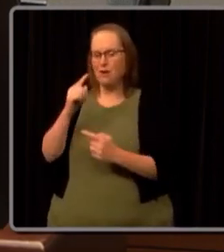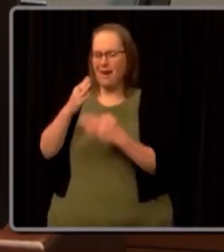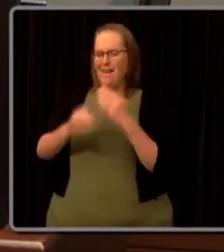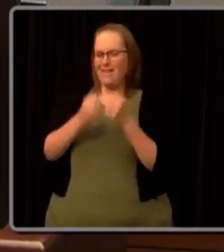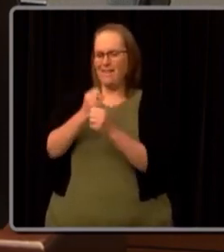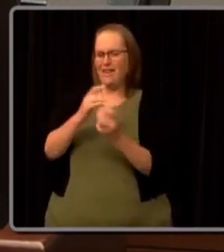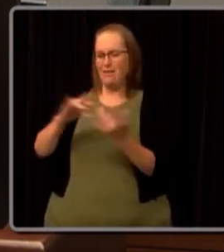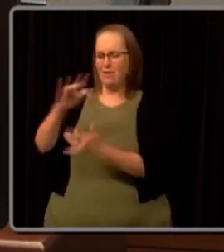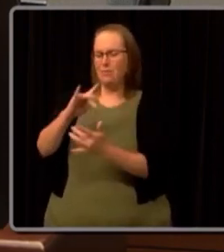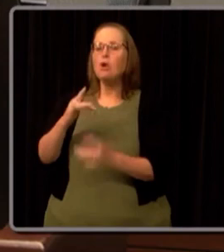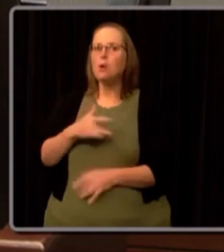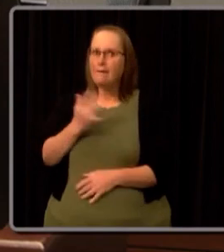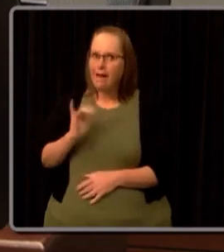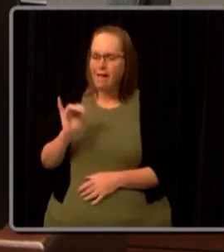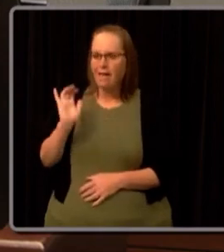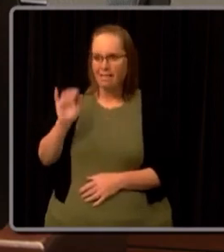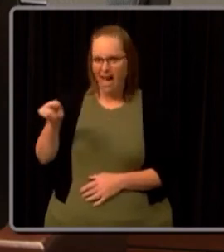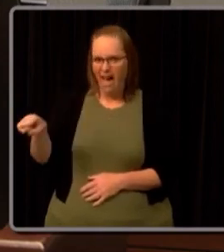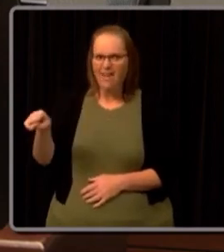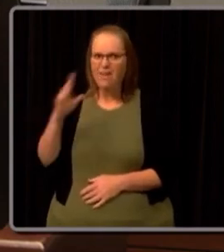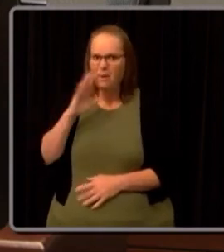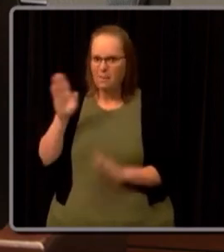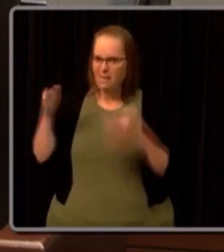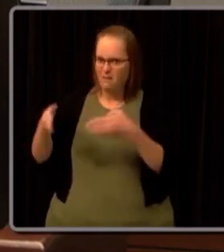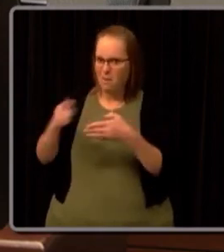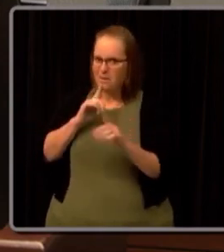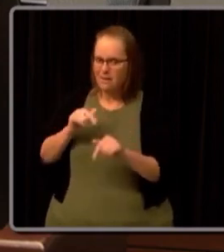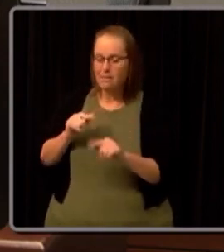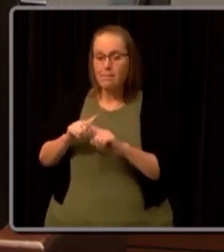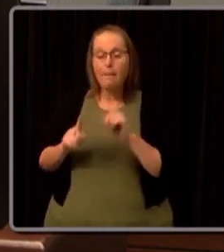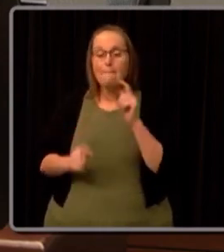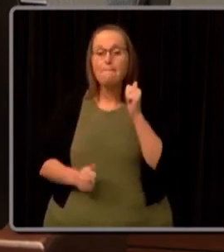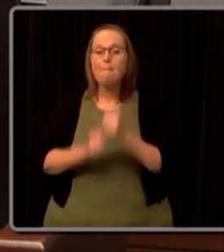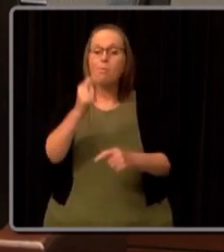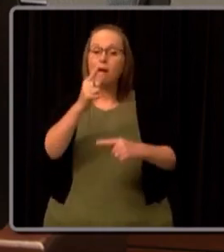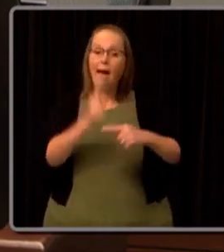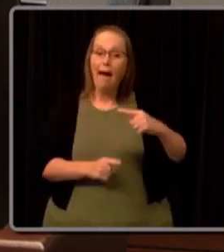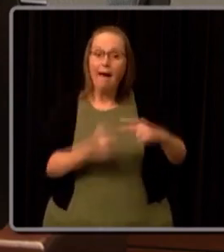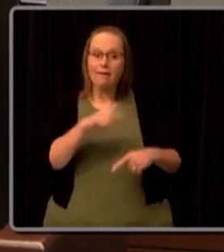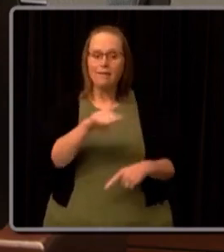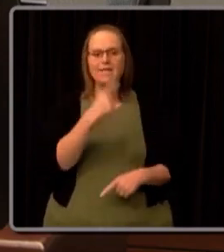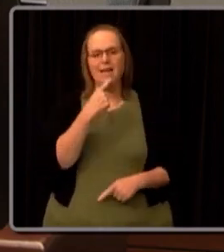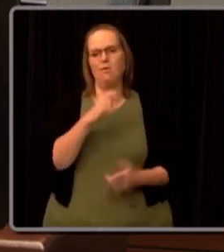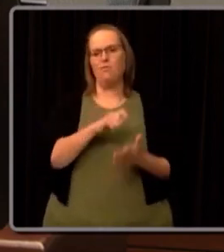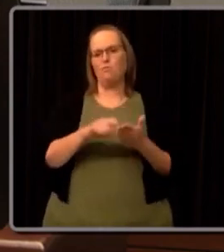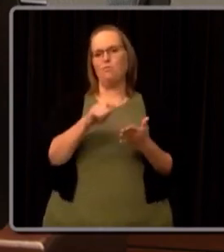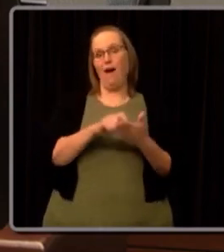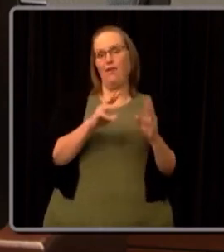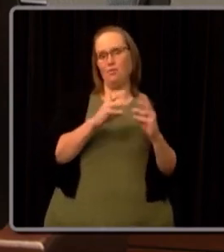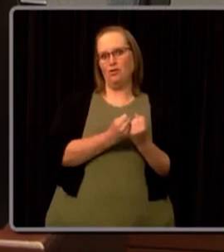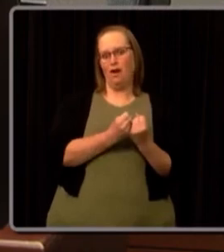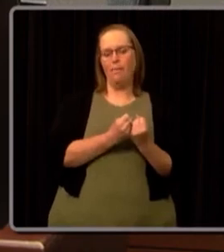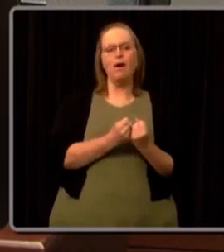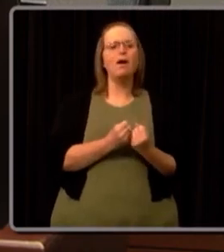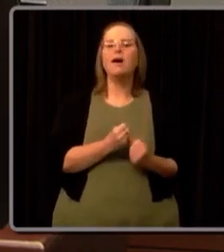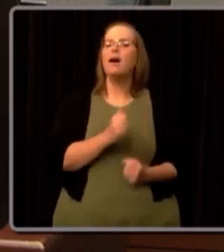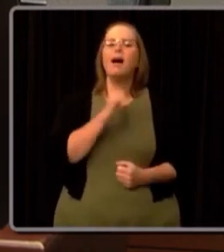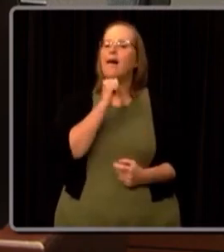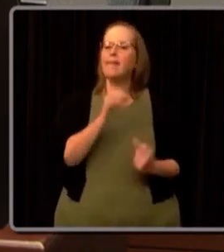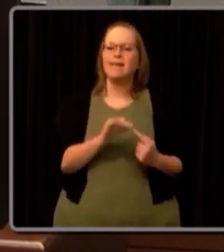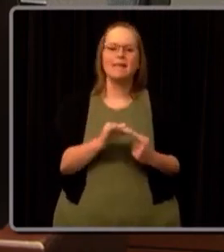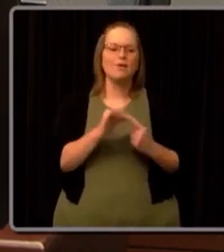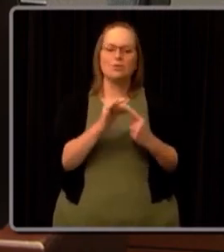of thought that might be a lot of their answers, but nearly half of them said writer's workshop. And that's not unique to this